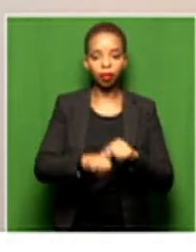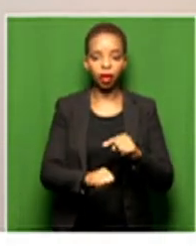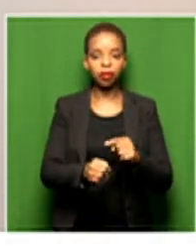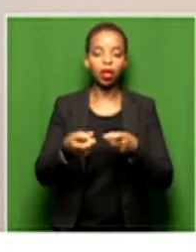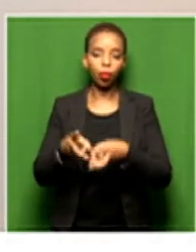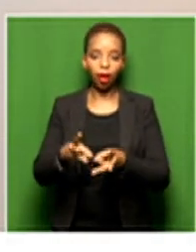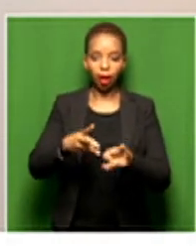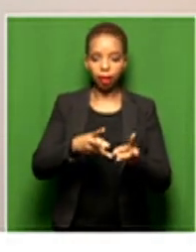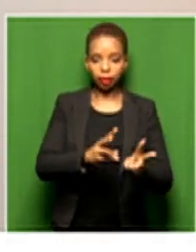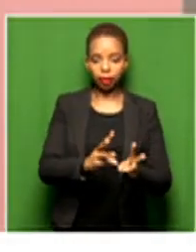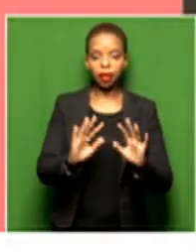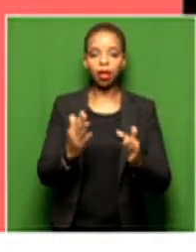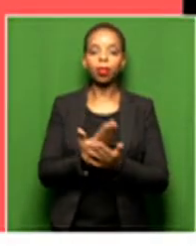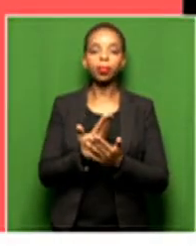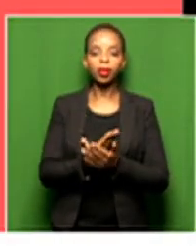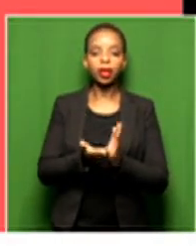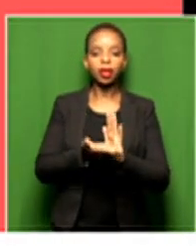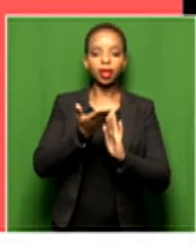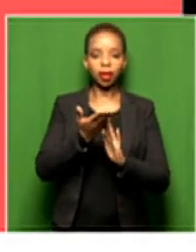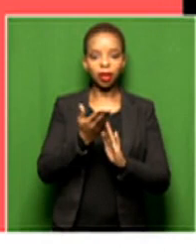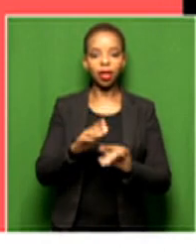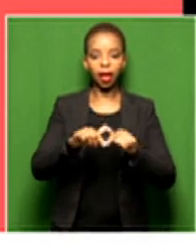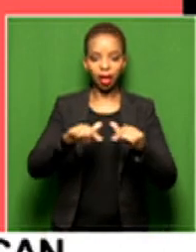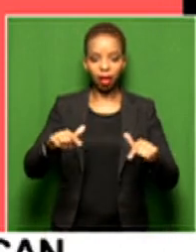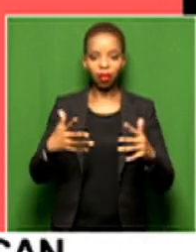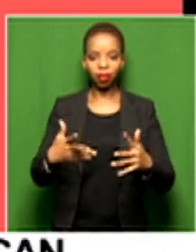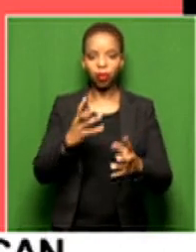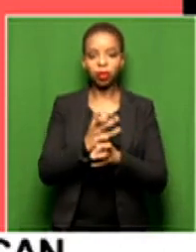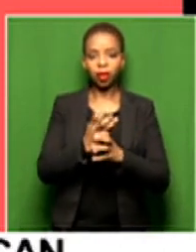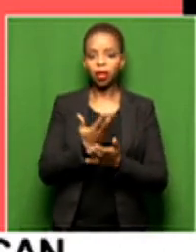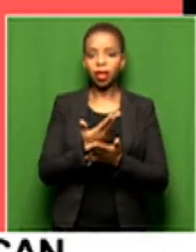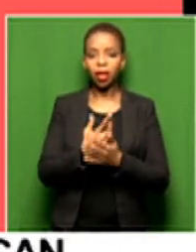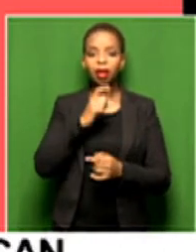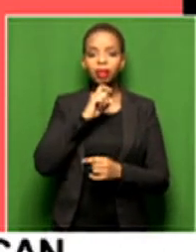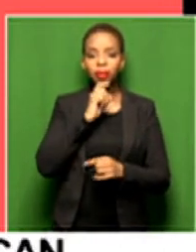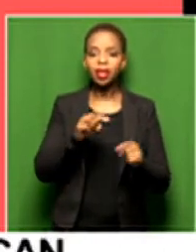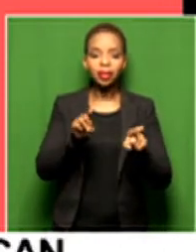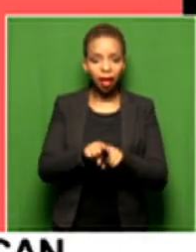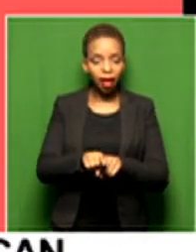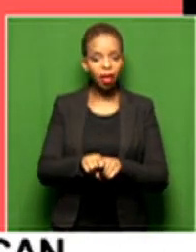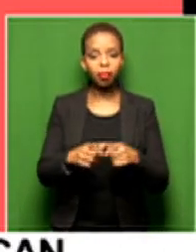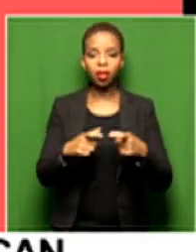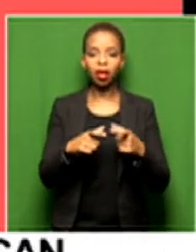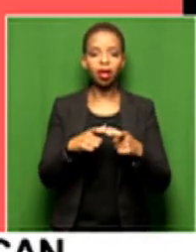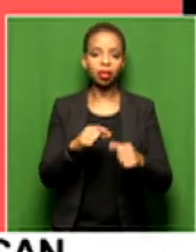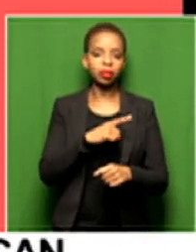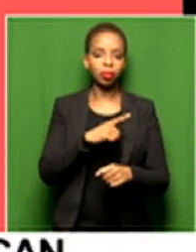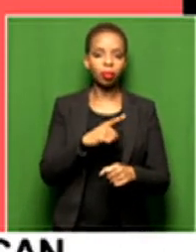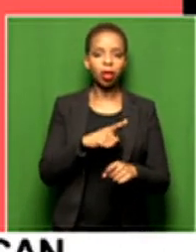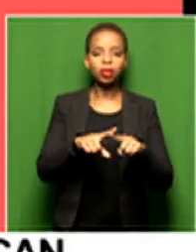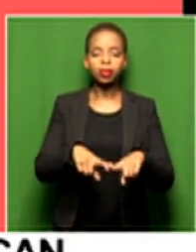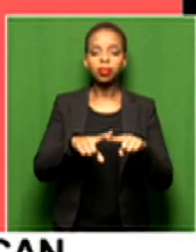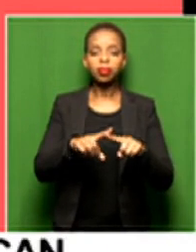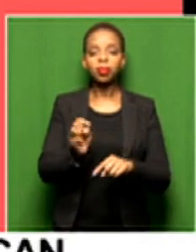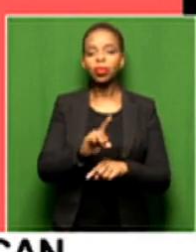to increase the level of difficulty. So parents are able to use the same set of cards, and just depending on sort of their children's knowledge